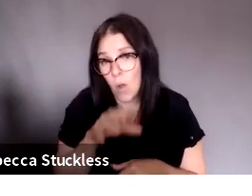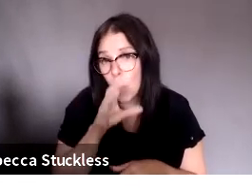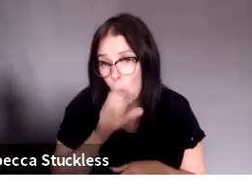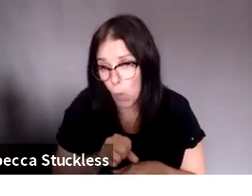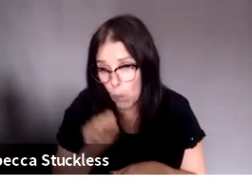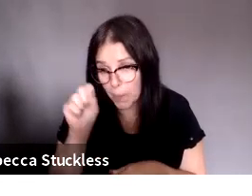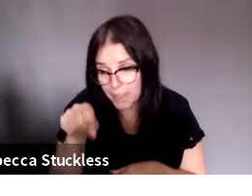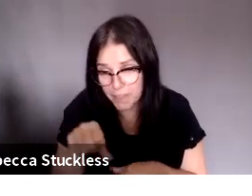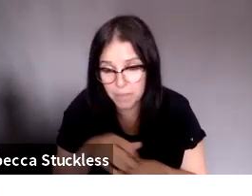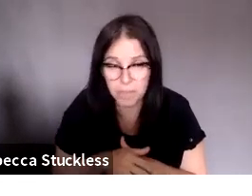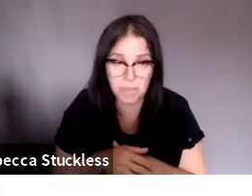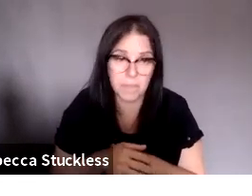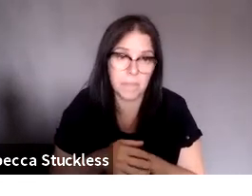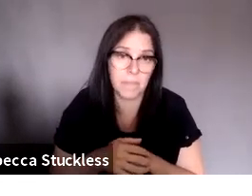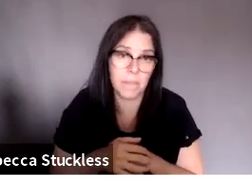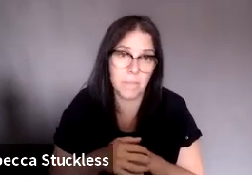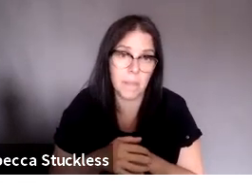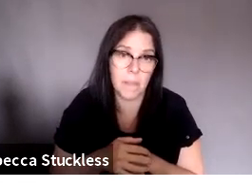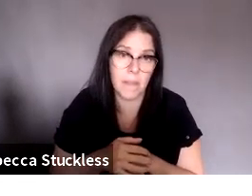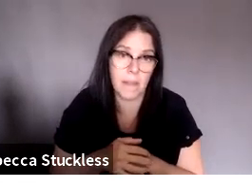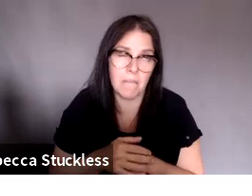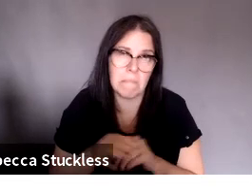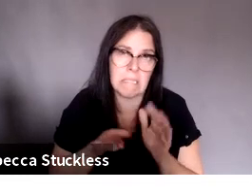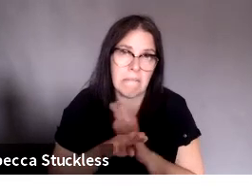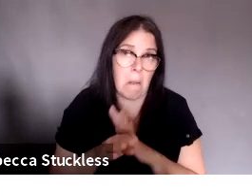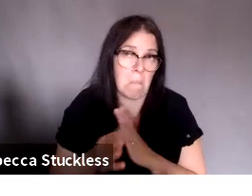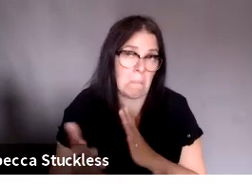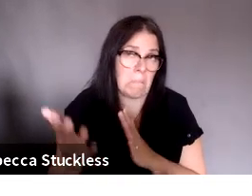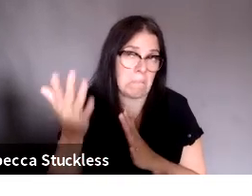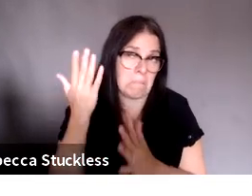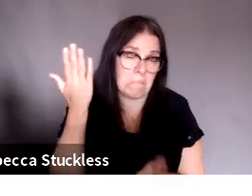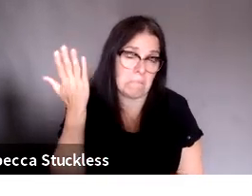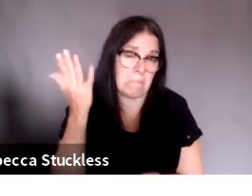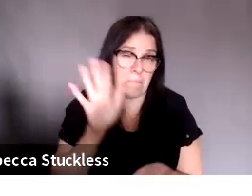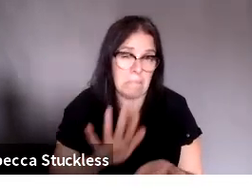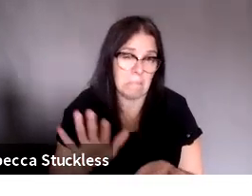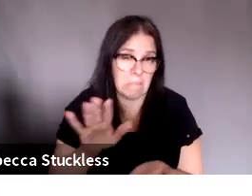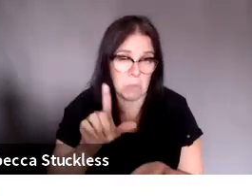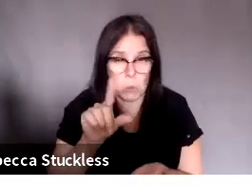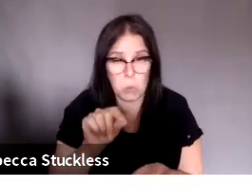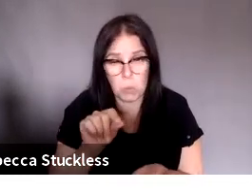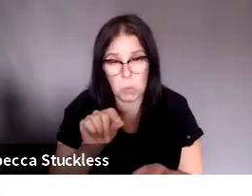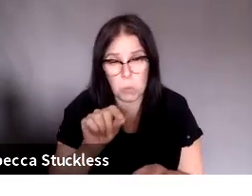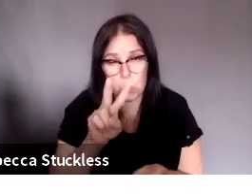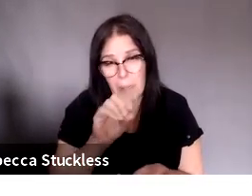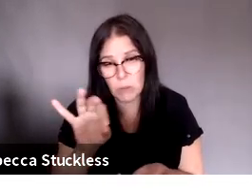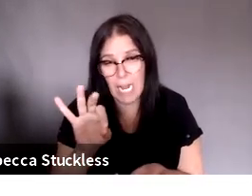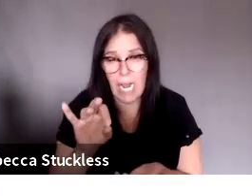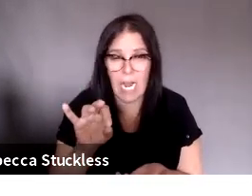in, I'm going to say about 2009-10, when this performance management framework was not even released